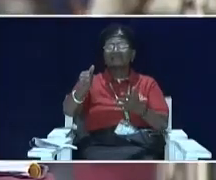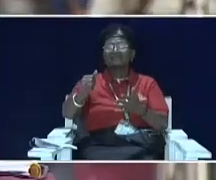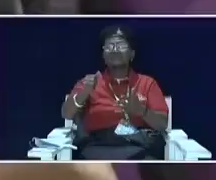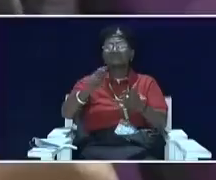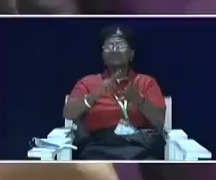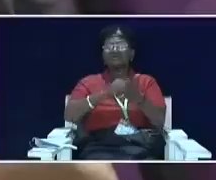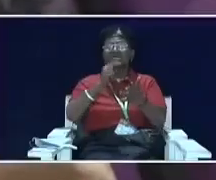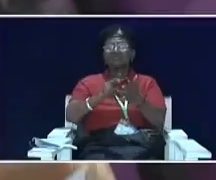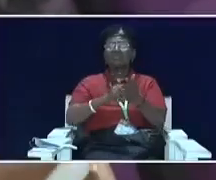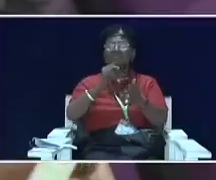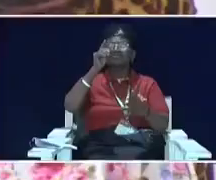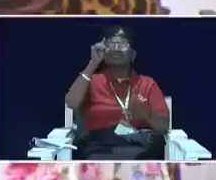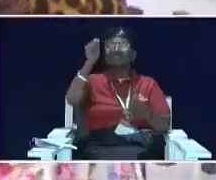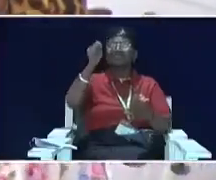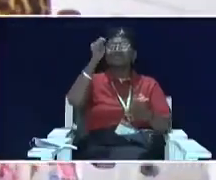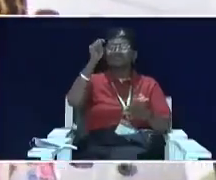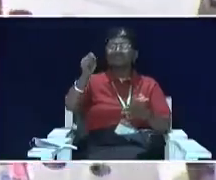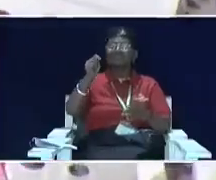Double testimonies,